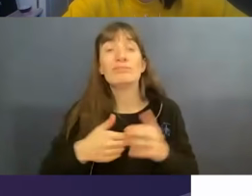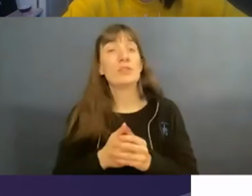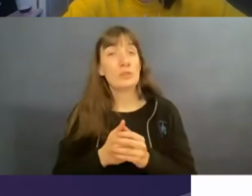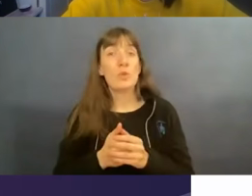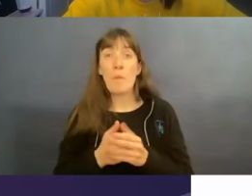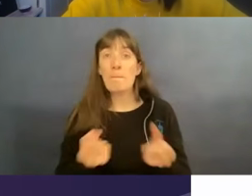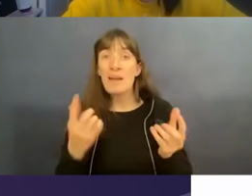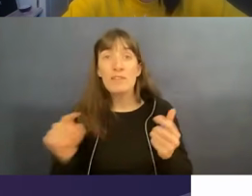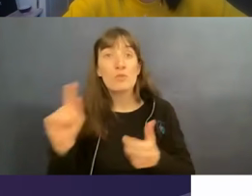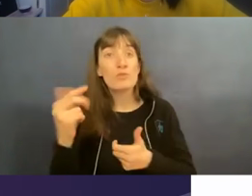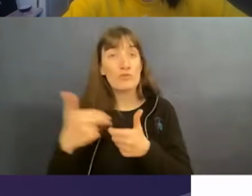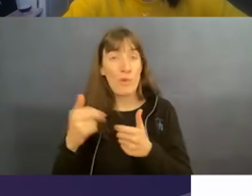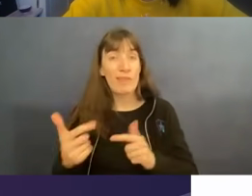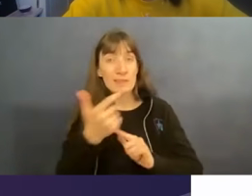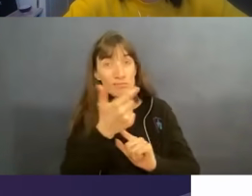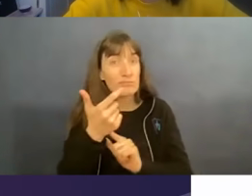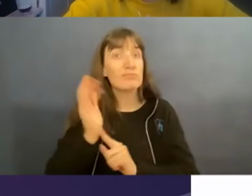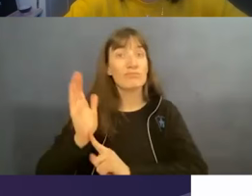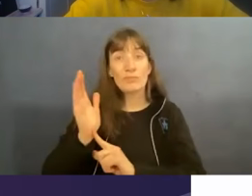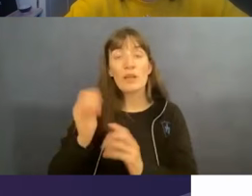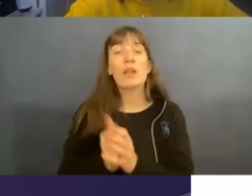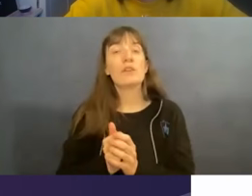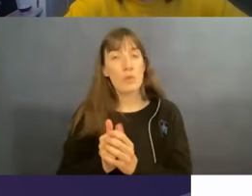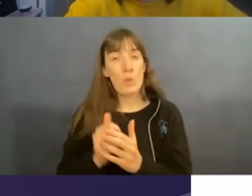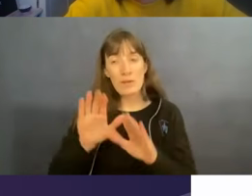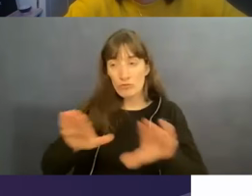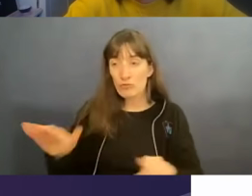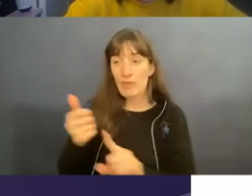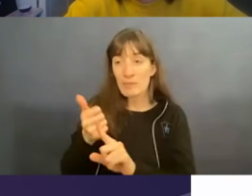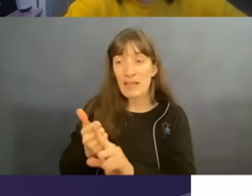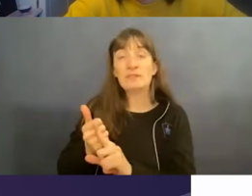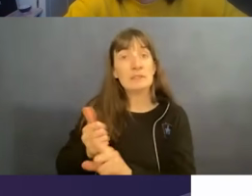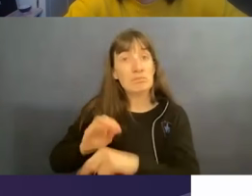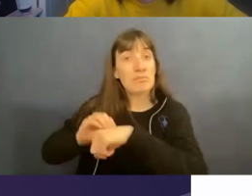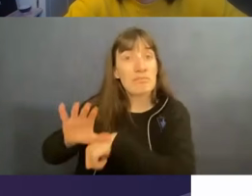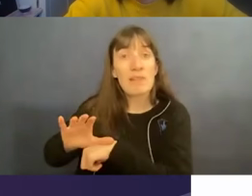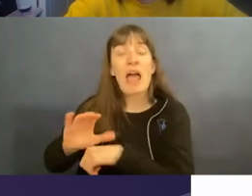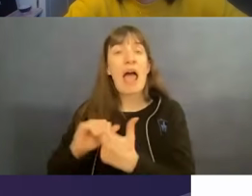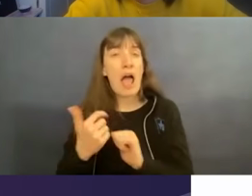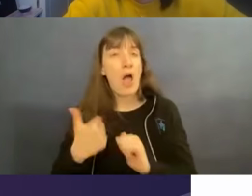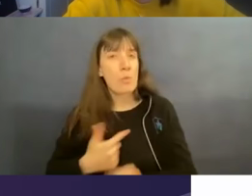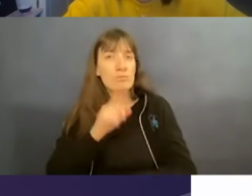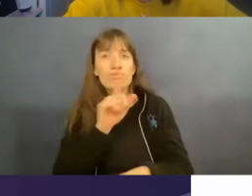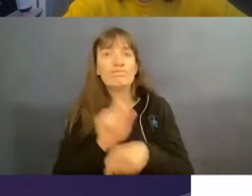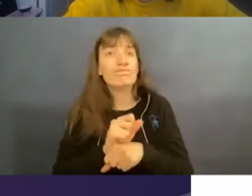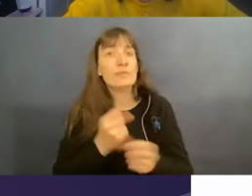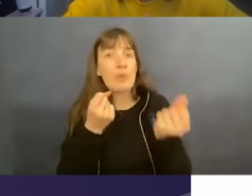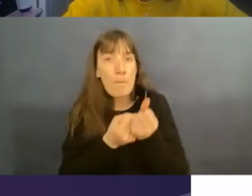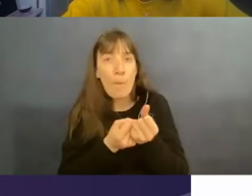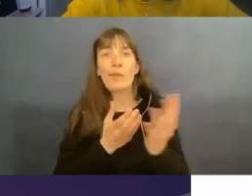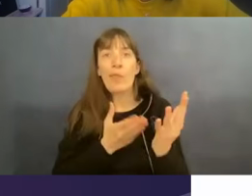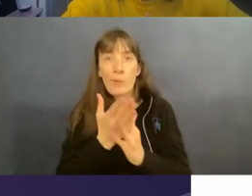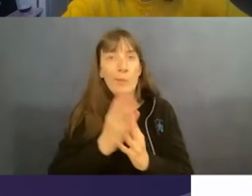look at, how are children impacted and how can we truly support children through these